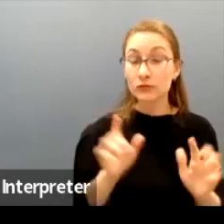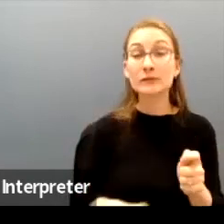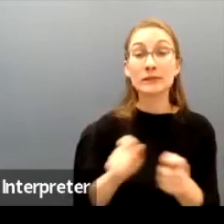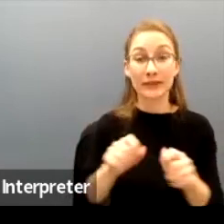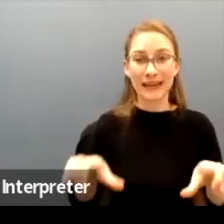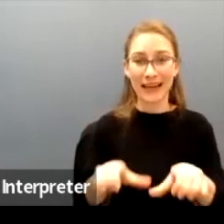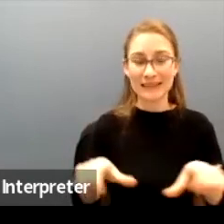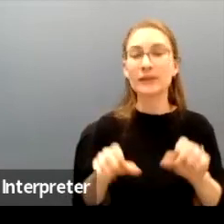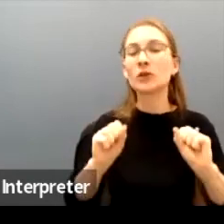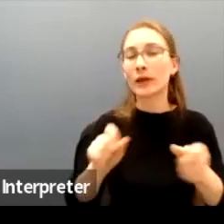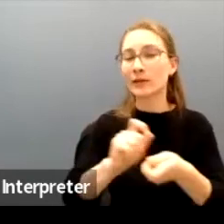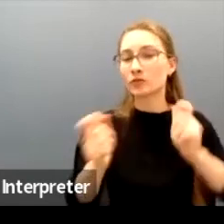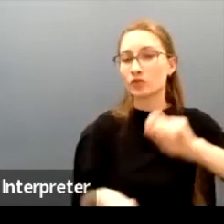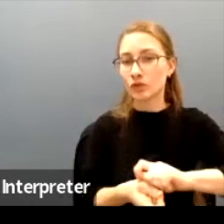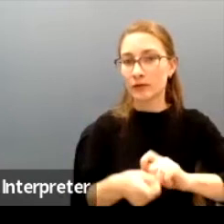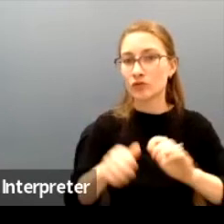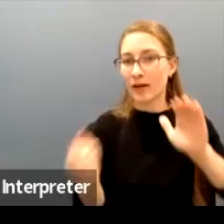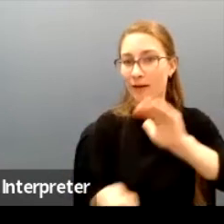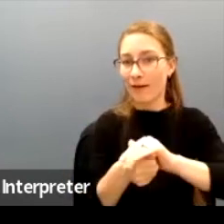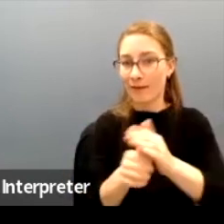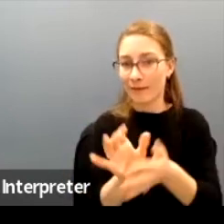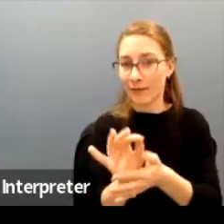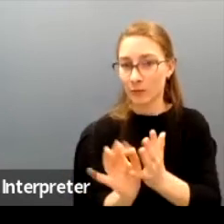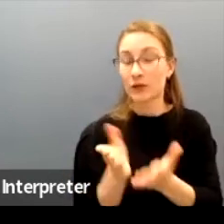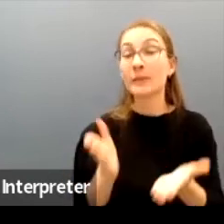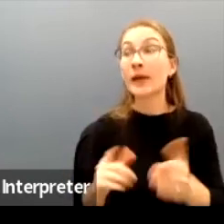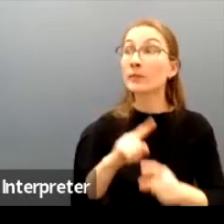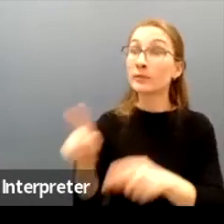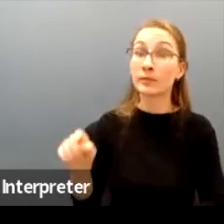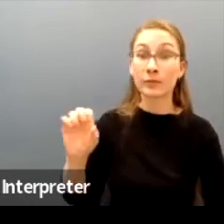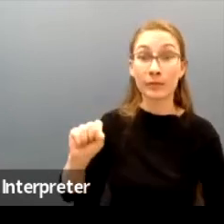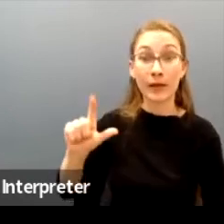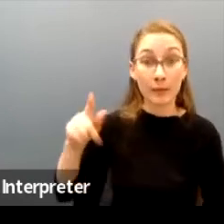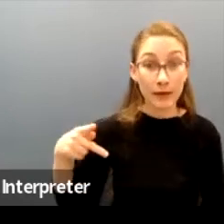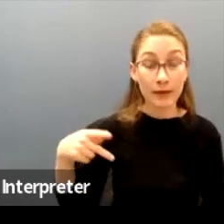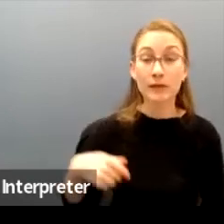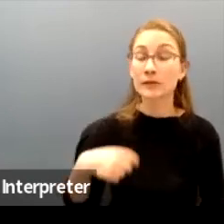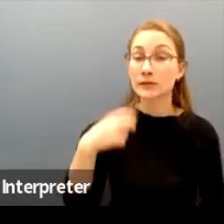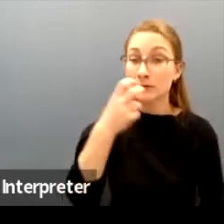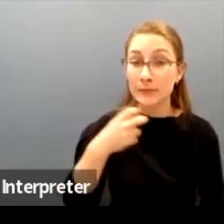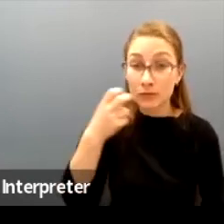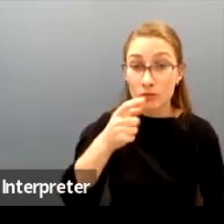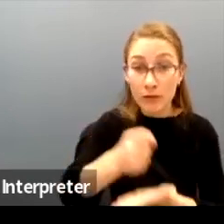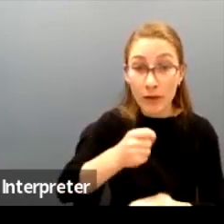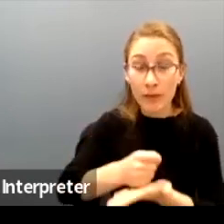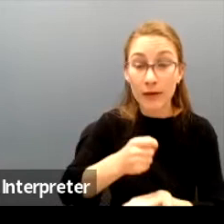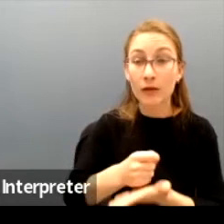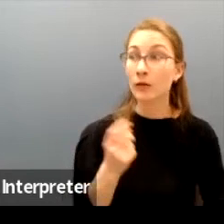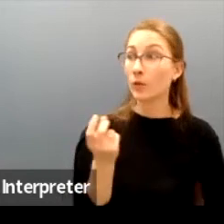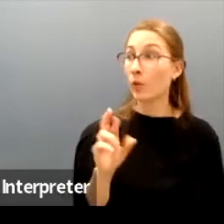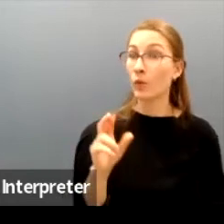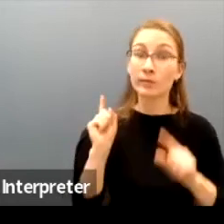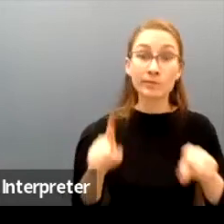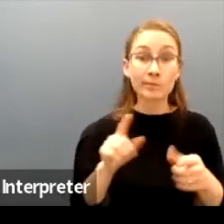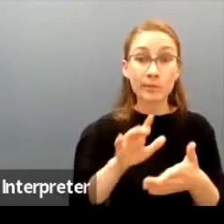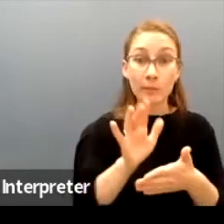go into speech therapy, or maybe when they go into school or something, or maybe when they're going to the movies, you can have